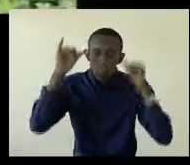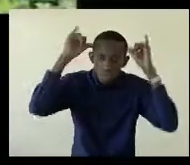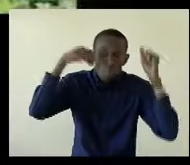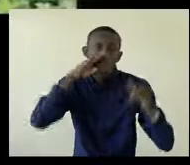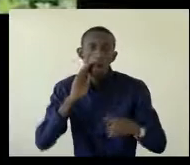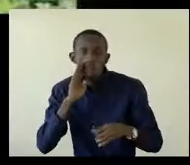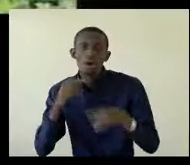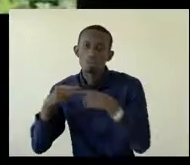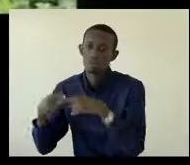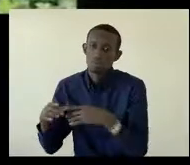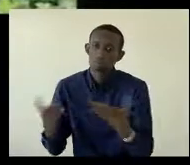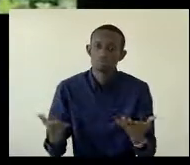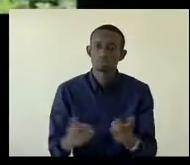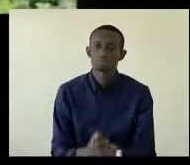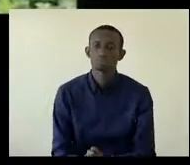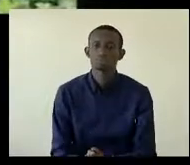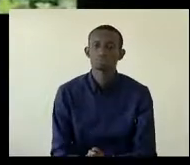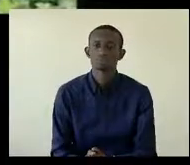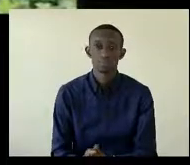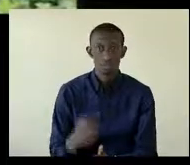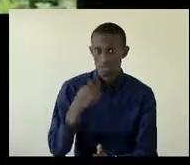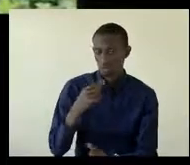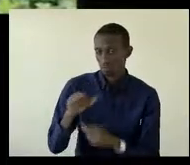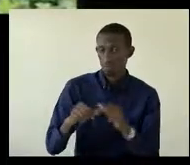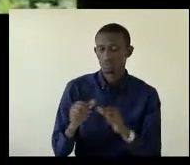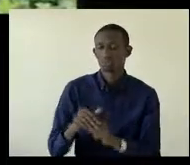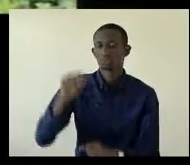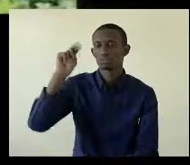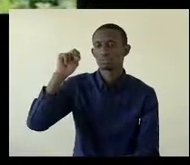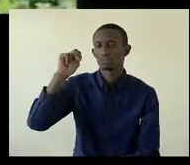So when we talk of natural resources as services,